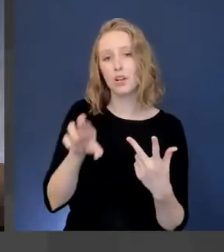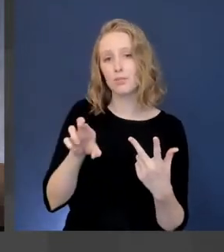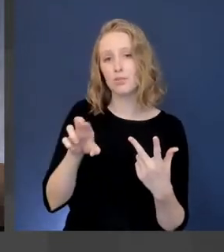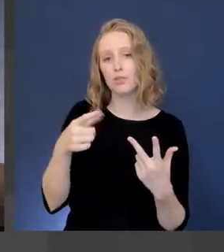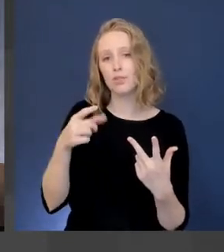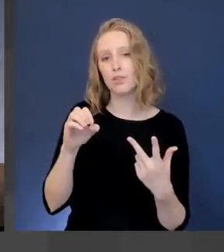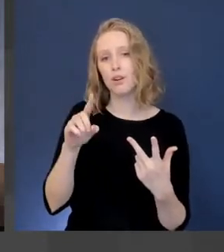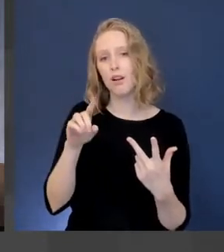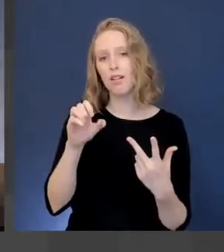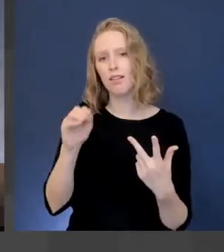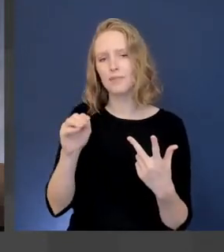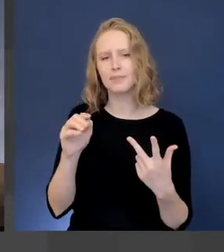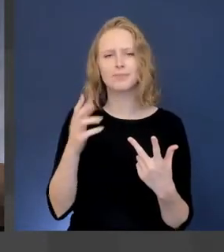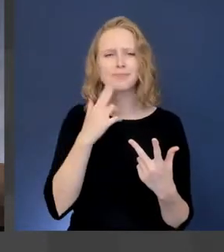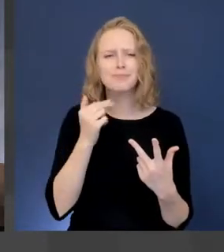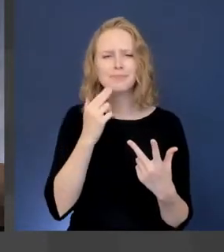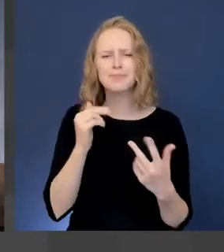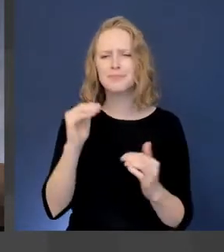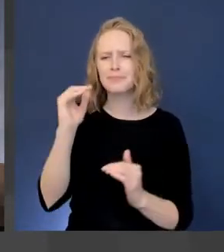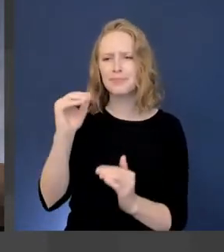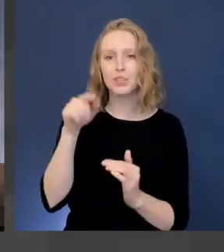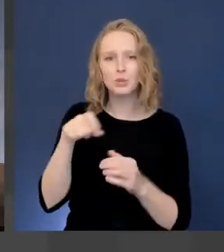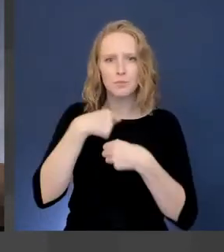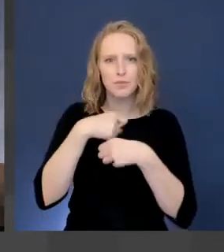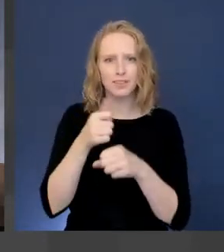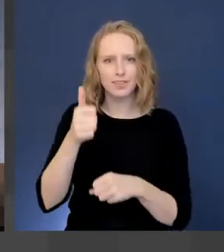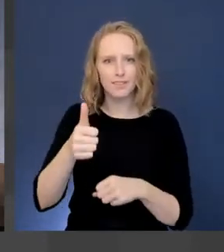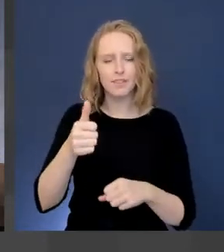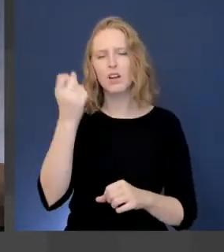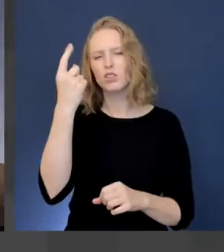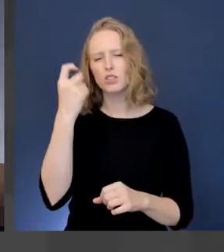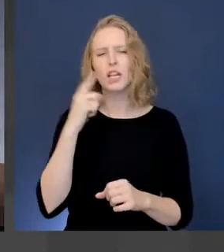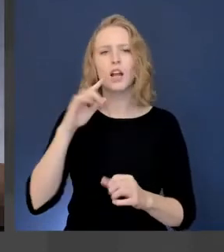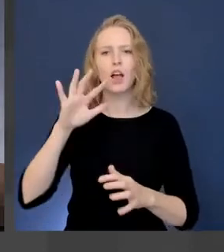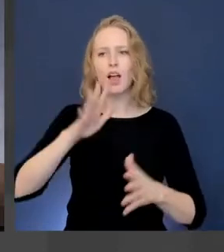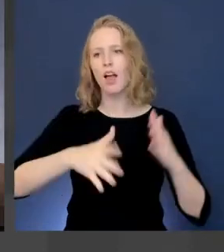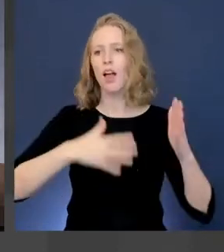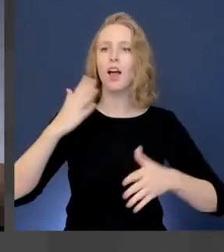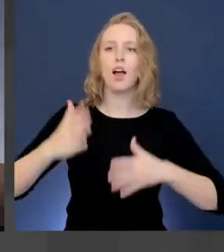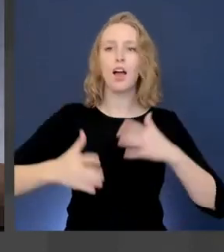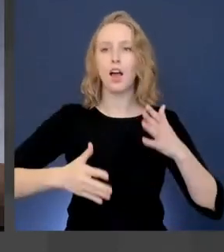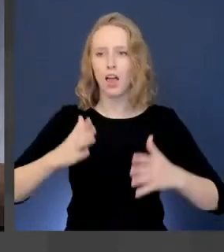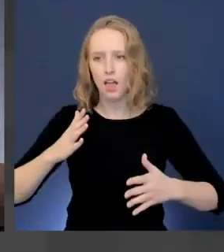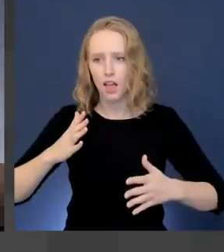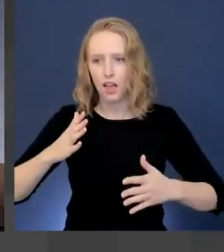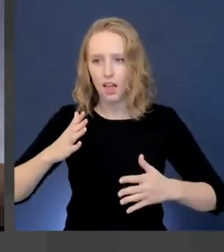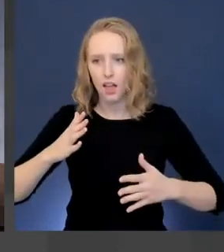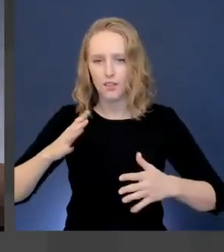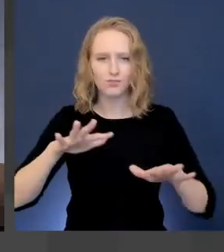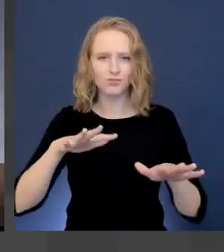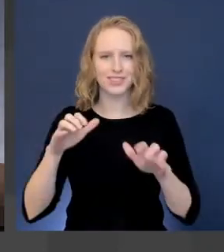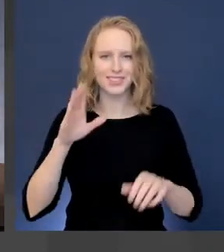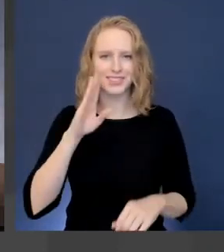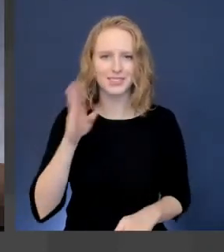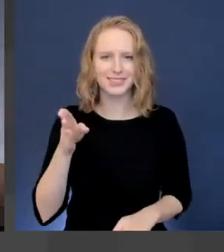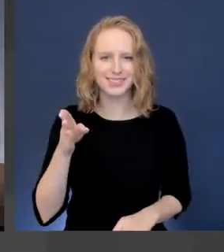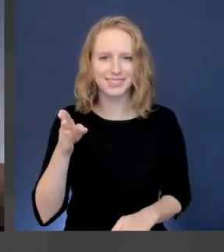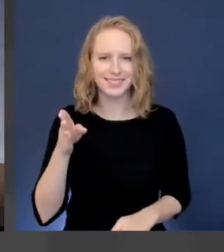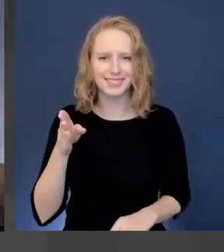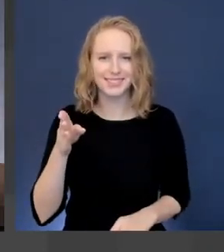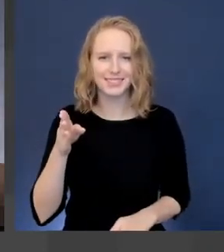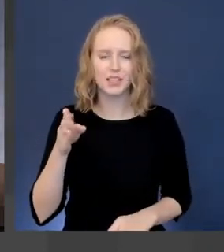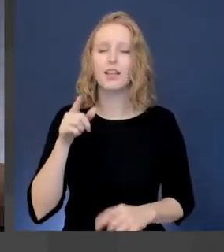can make out of copper. They oxidize over time and will eventually freeze into statues. They love spending their